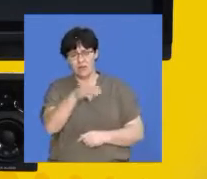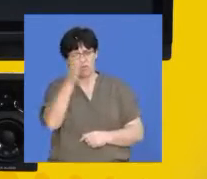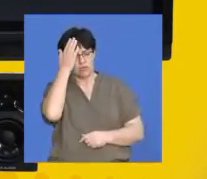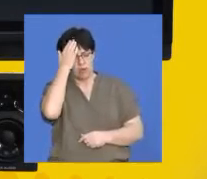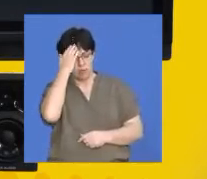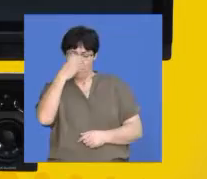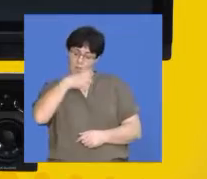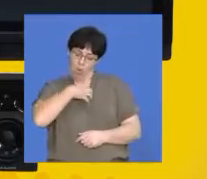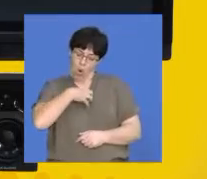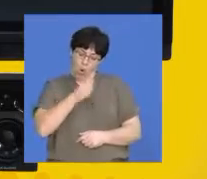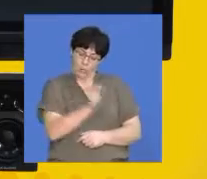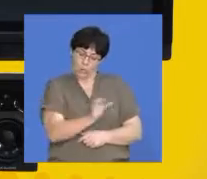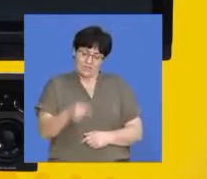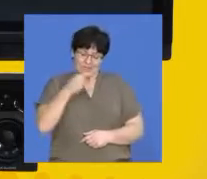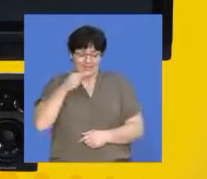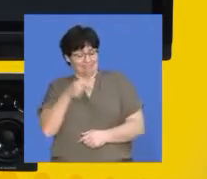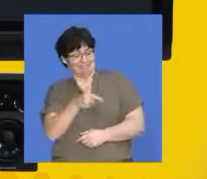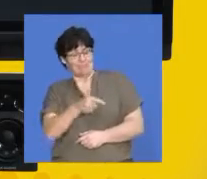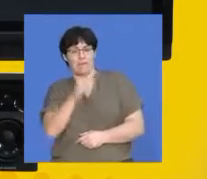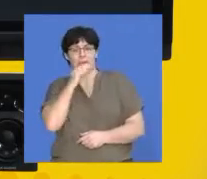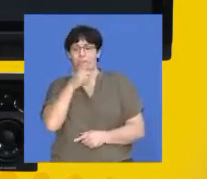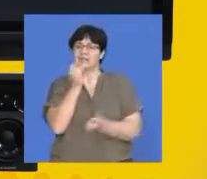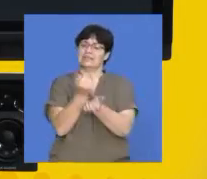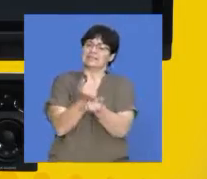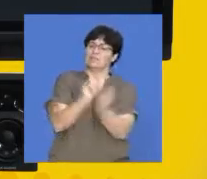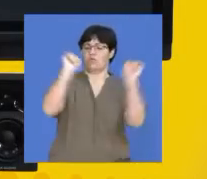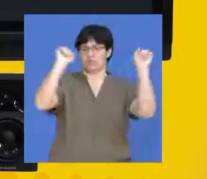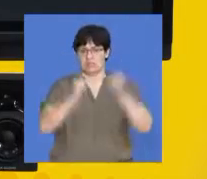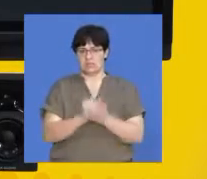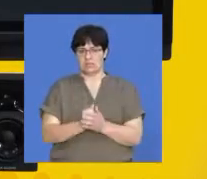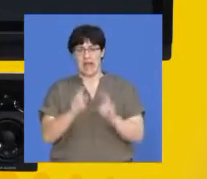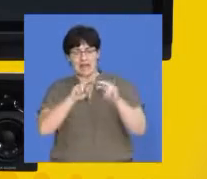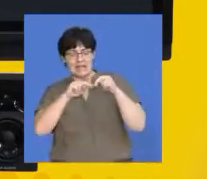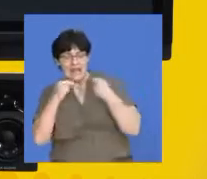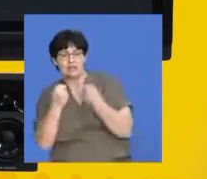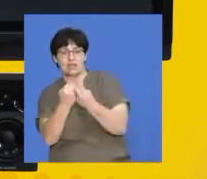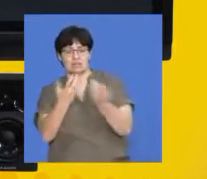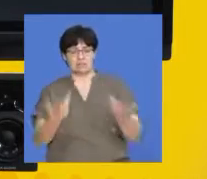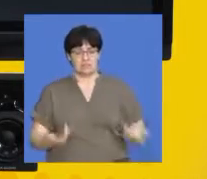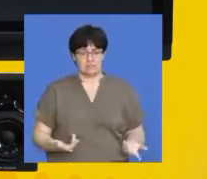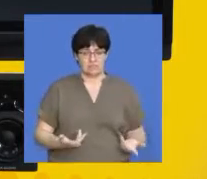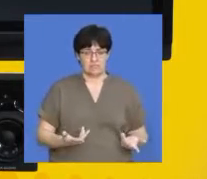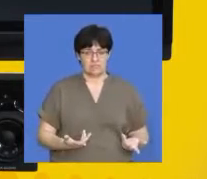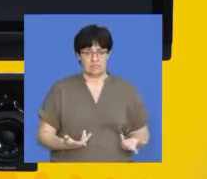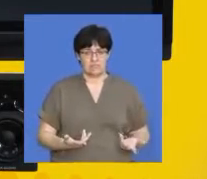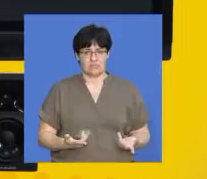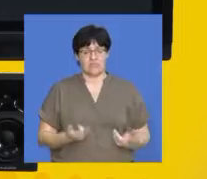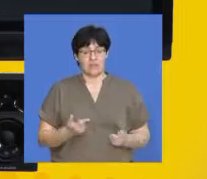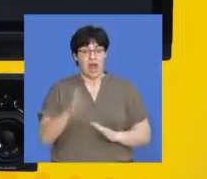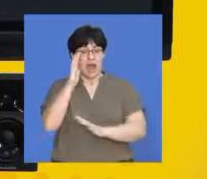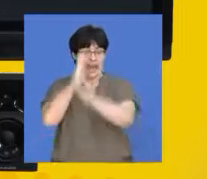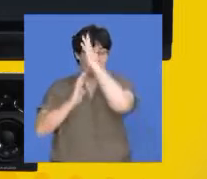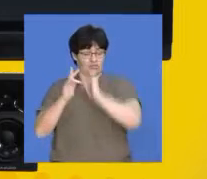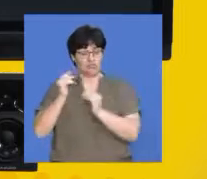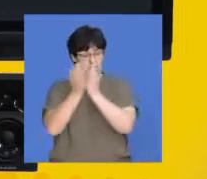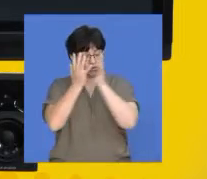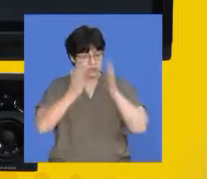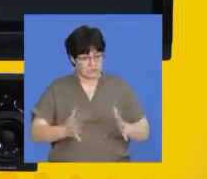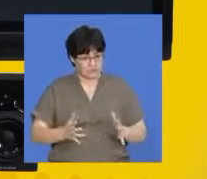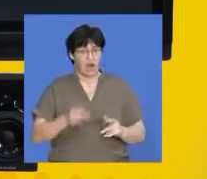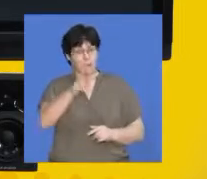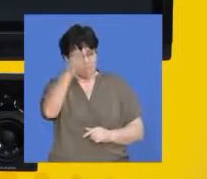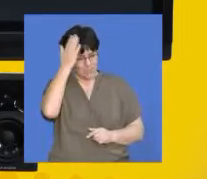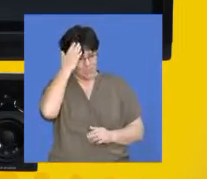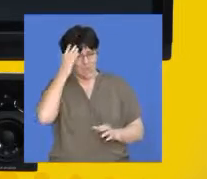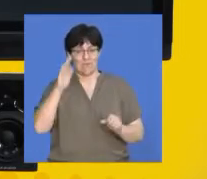in your own words what those things mean. Democracy, nationalism. So if you are a history student, you need to